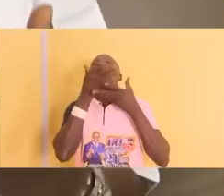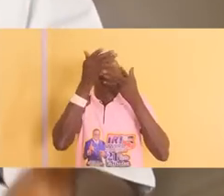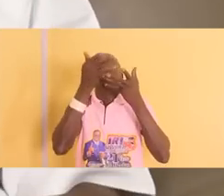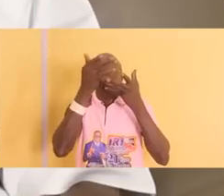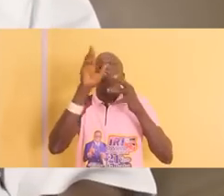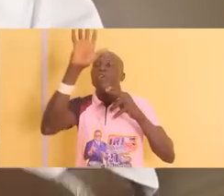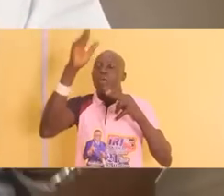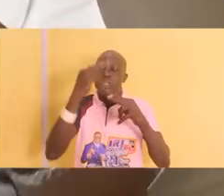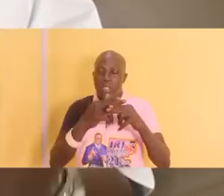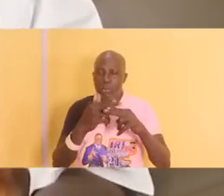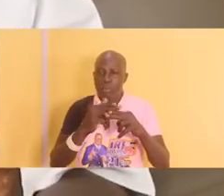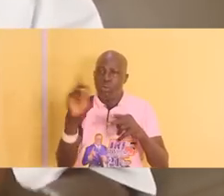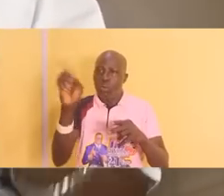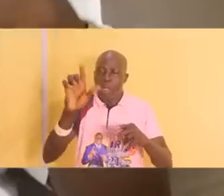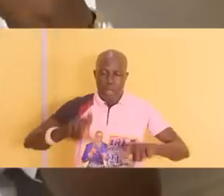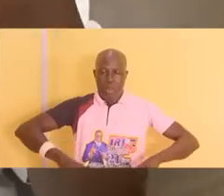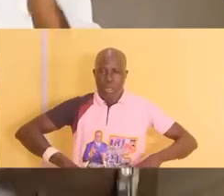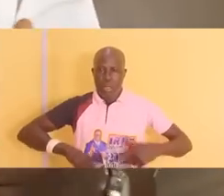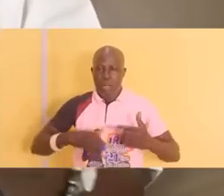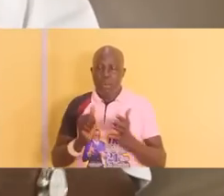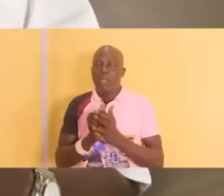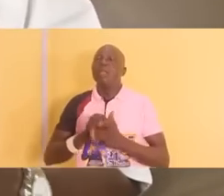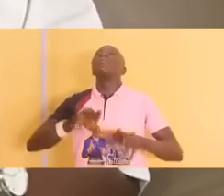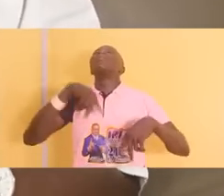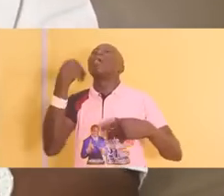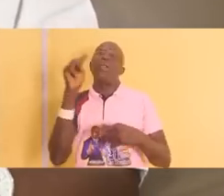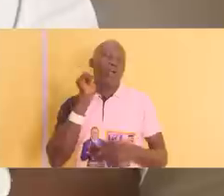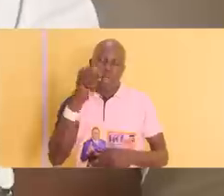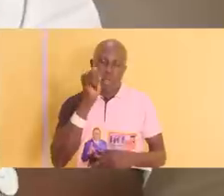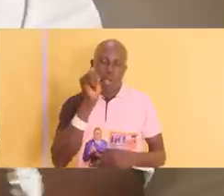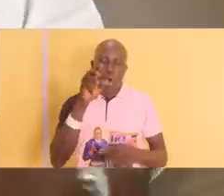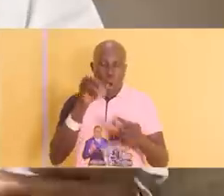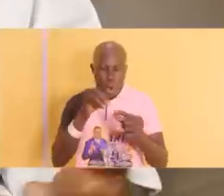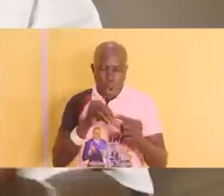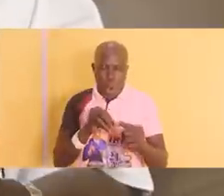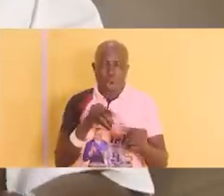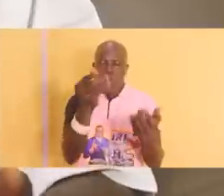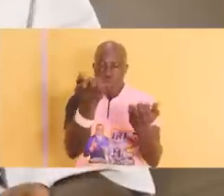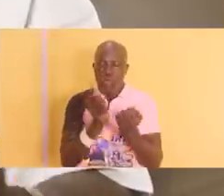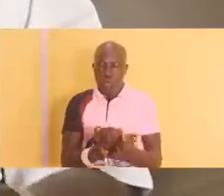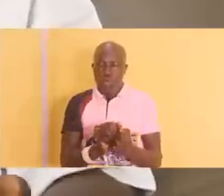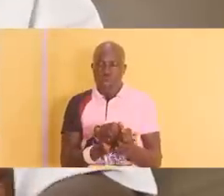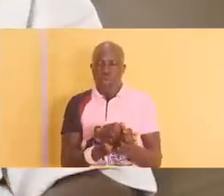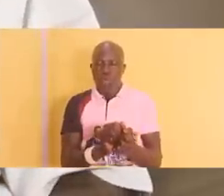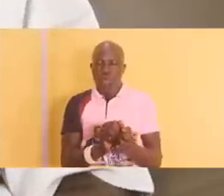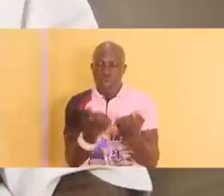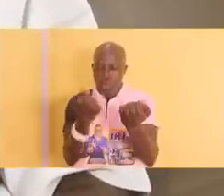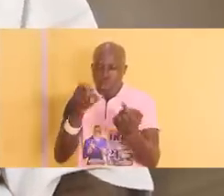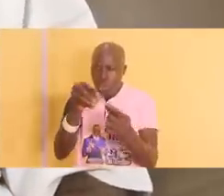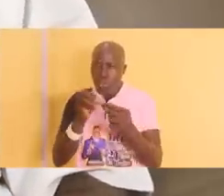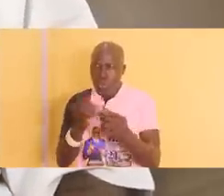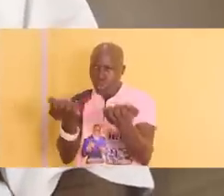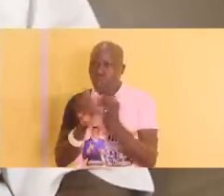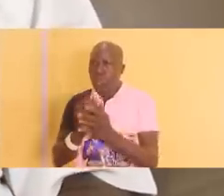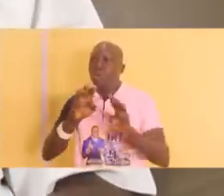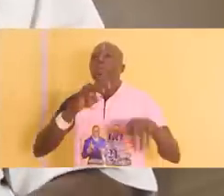be loud. Orúkọ yín. Your name. Ìbí tẹ̀ ń gbé. Your address. Ẹ sọ ìrí yín. Tell us your testimony. Àbí o fẹ́ dá sí ọ̀rọ̀ ilẹ̀ àánú. Or